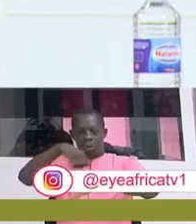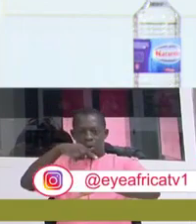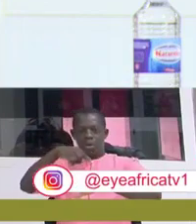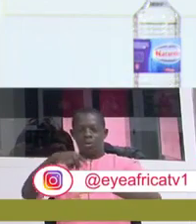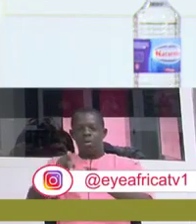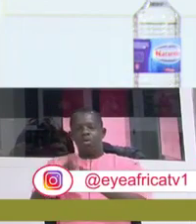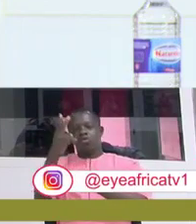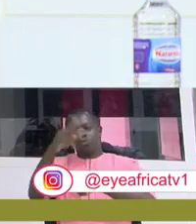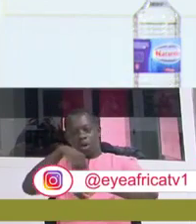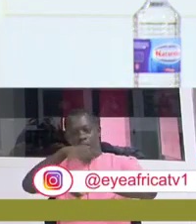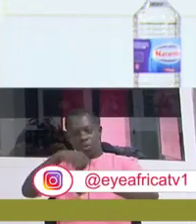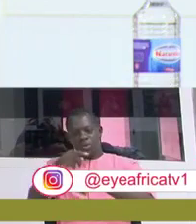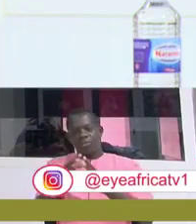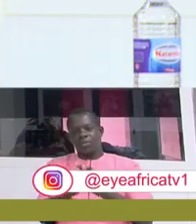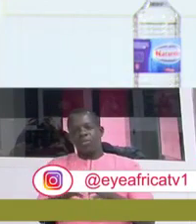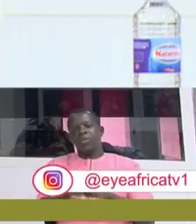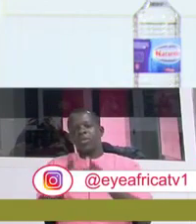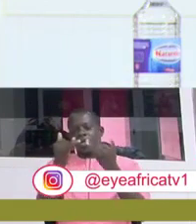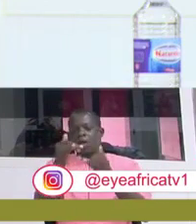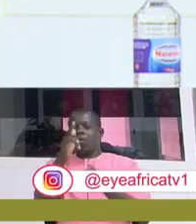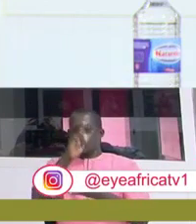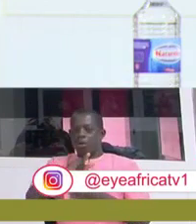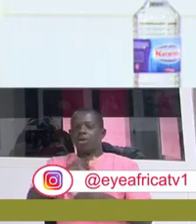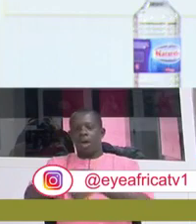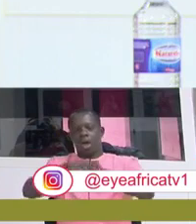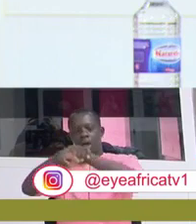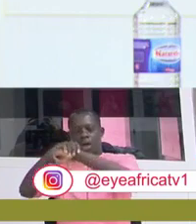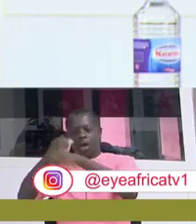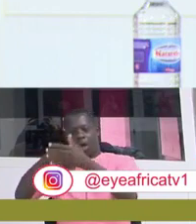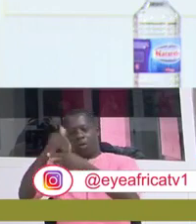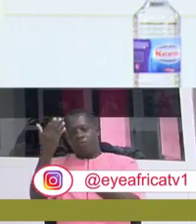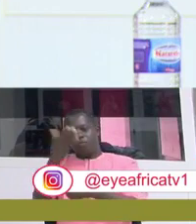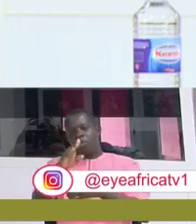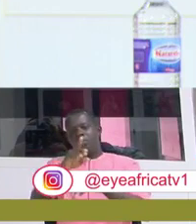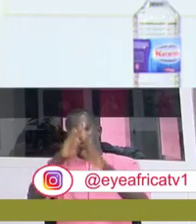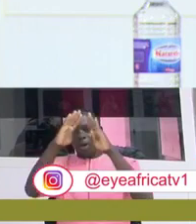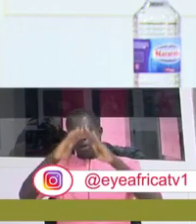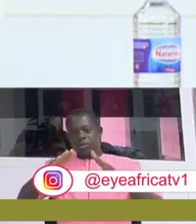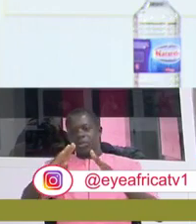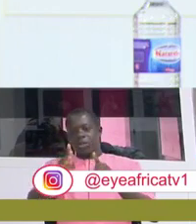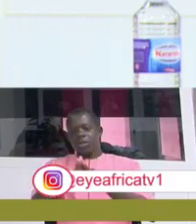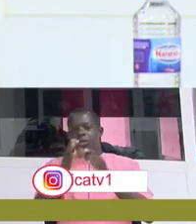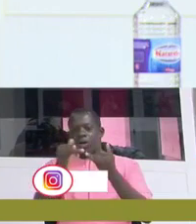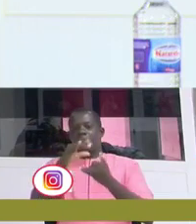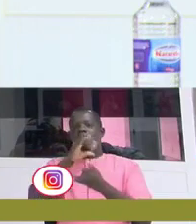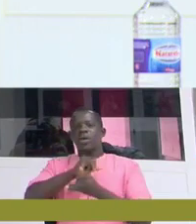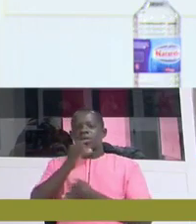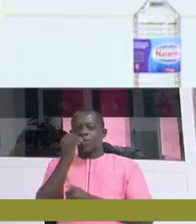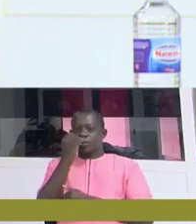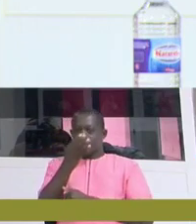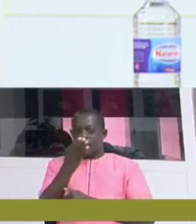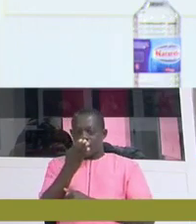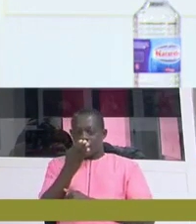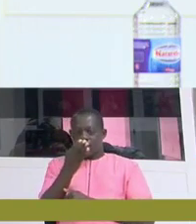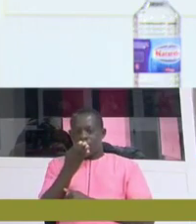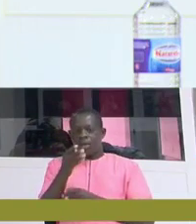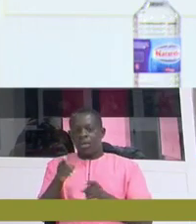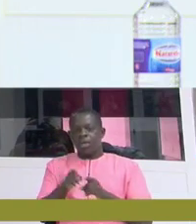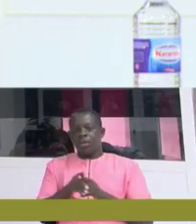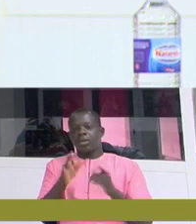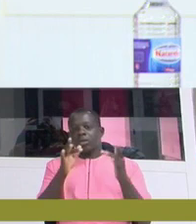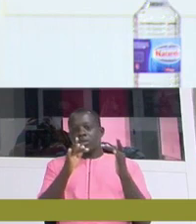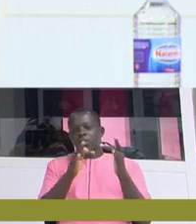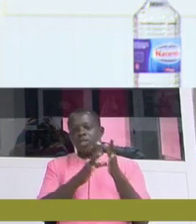1 hour. 2 hours. 2 hours. In Atambondi. Then they took me out. Mbula konyoko. Mbula told me.